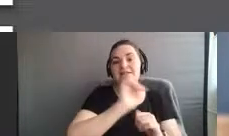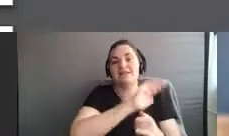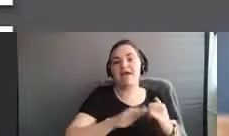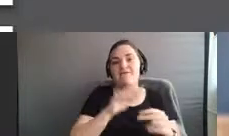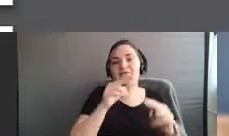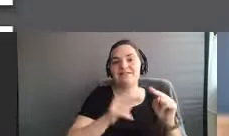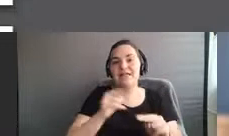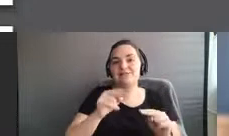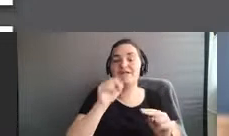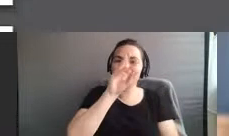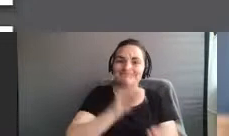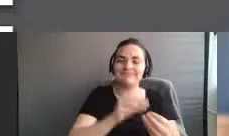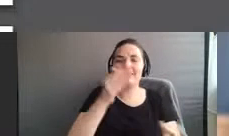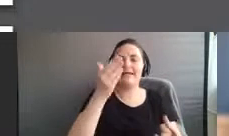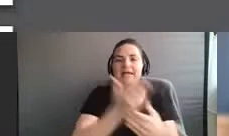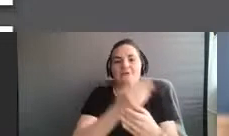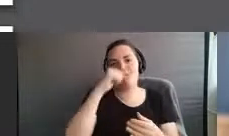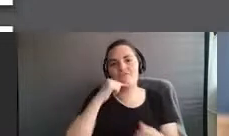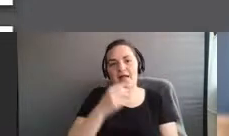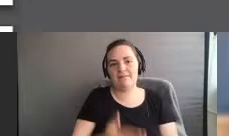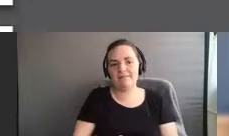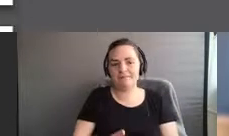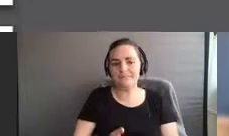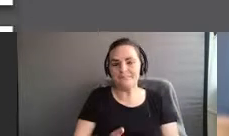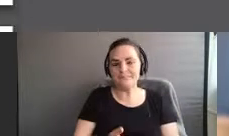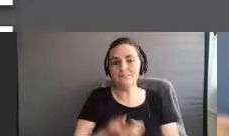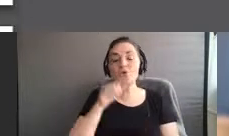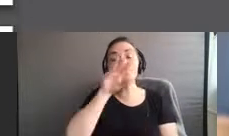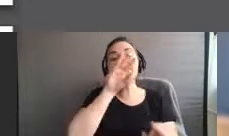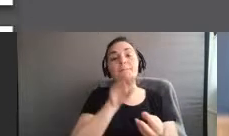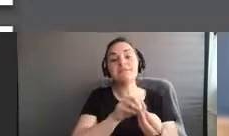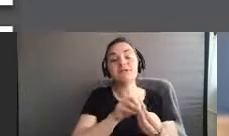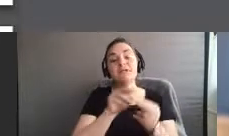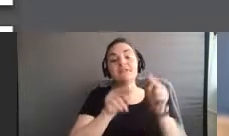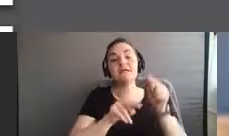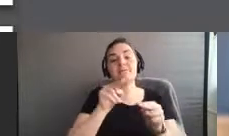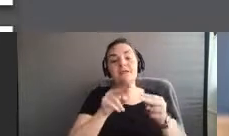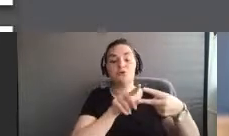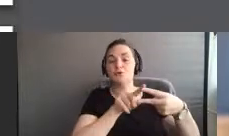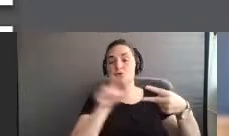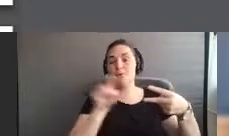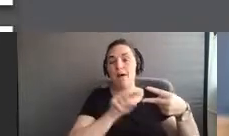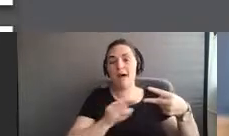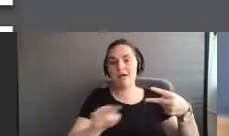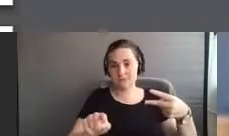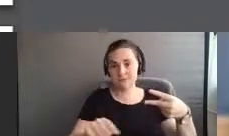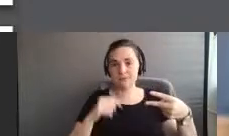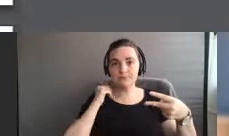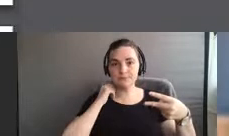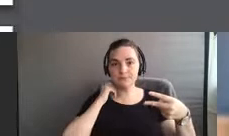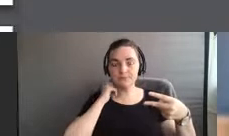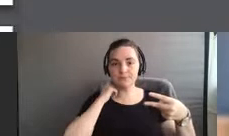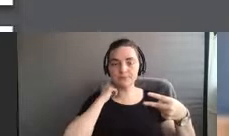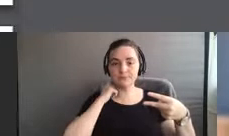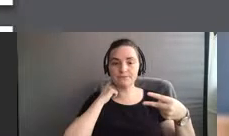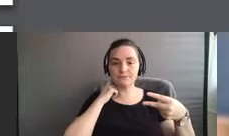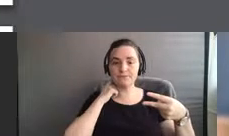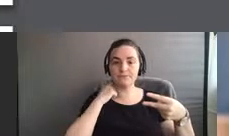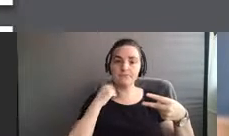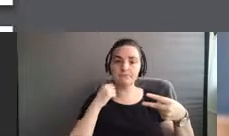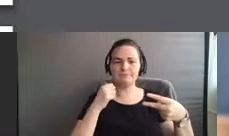So the summative assessment for this module has two components. It